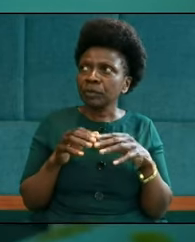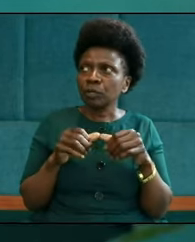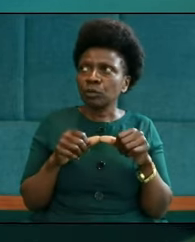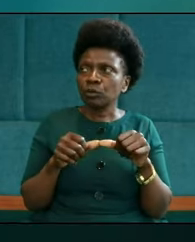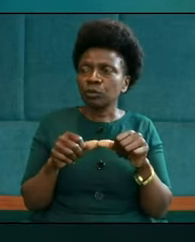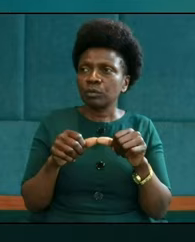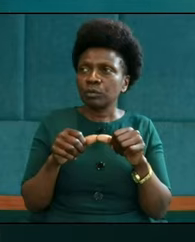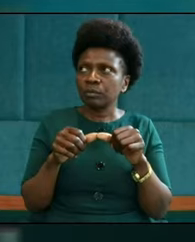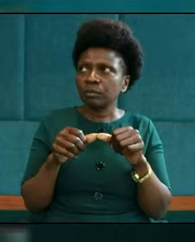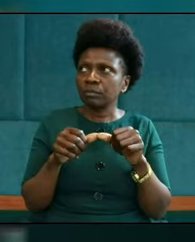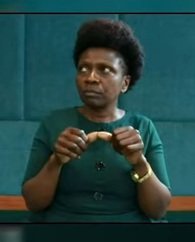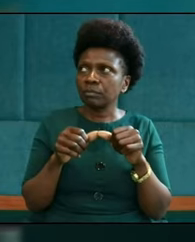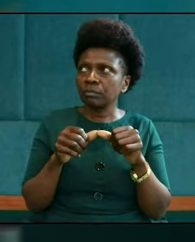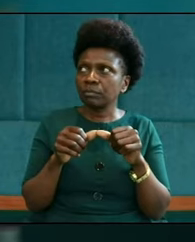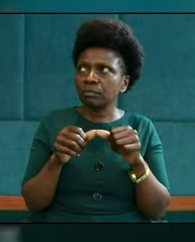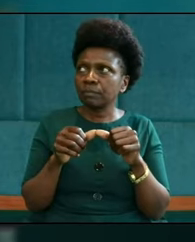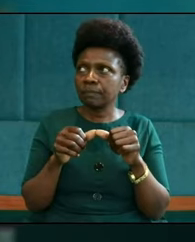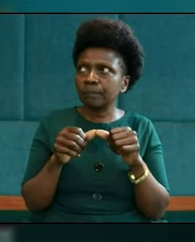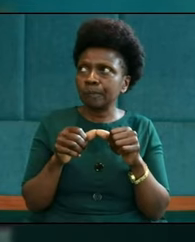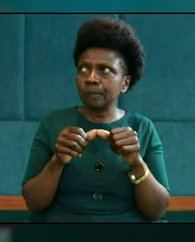continue, and to thy seed,